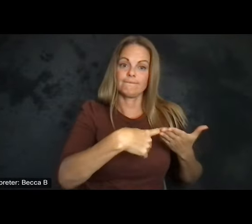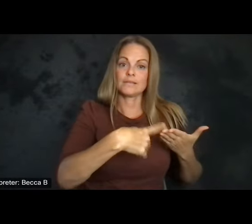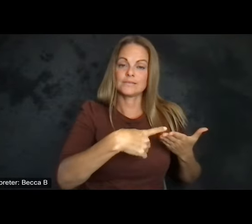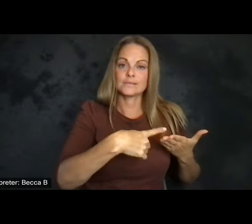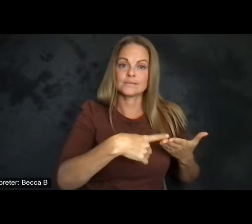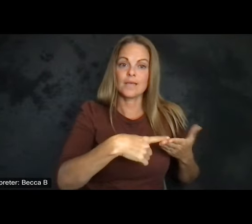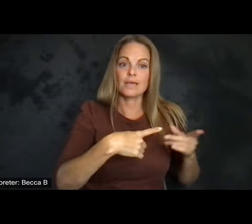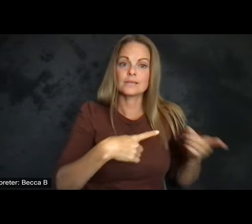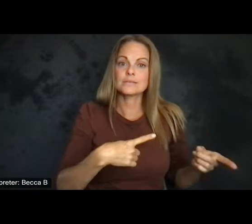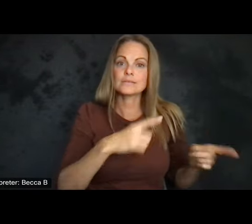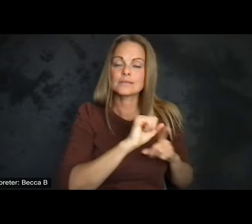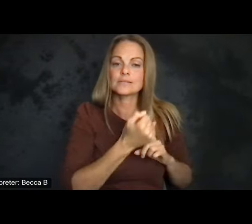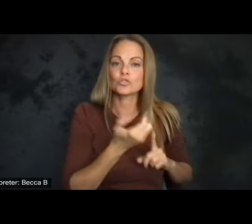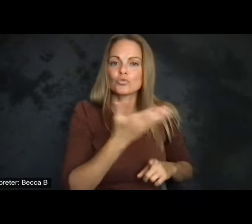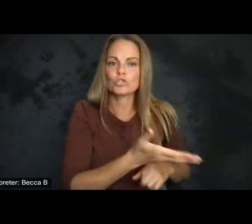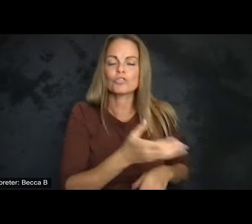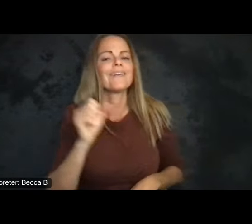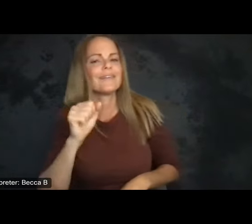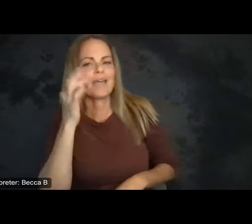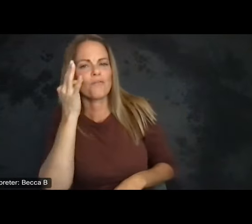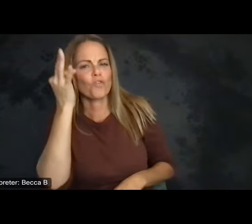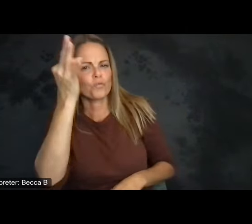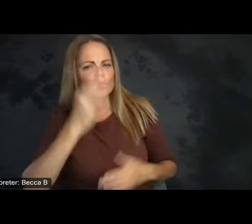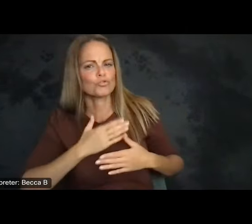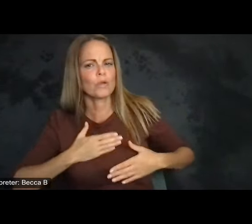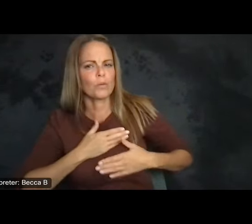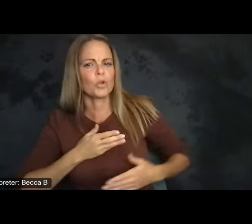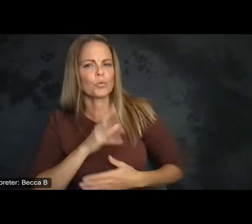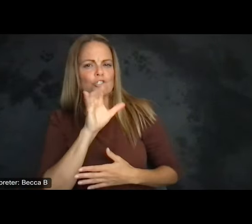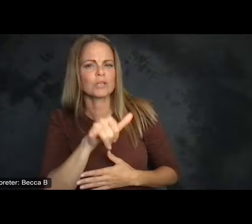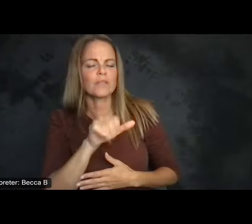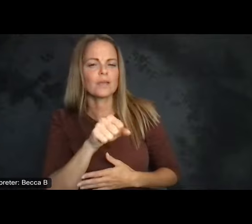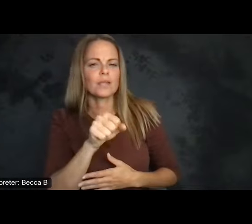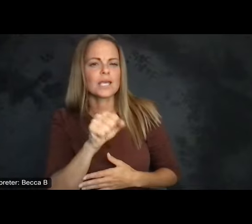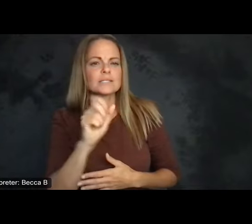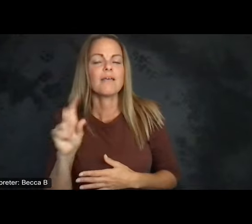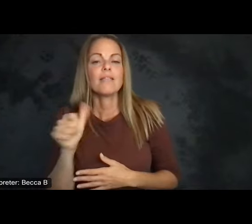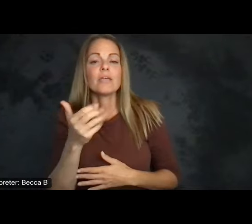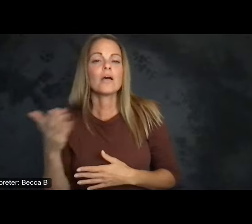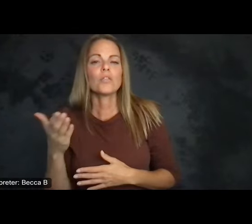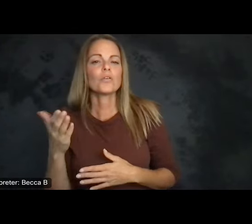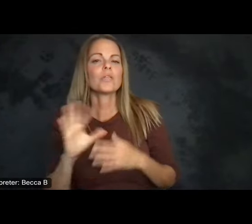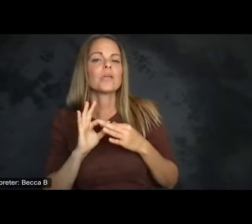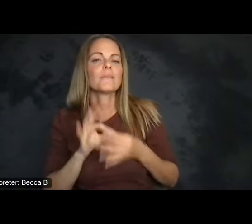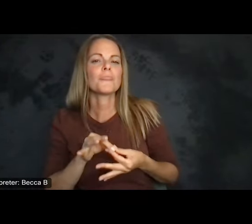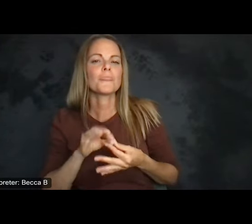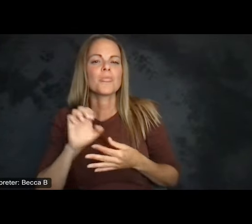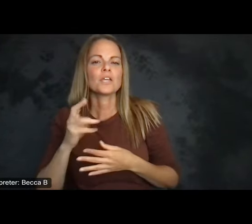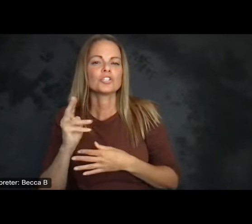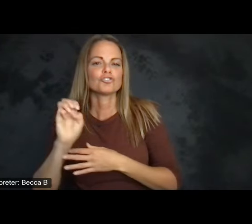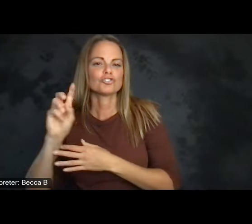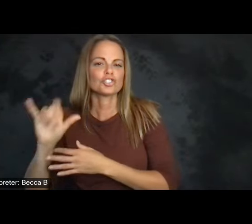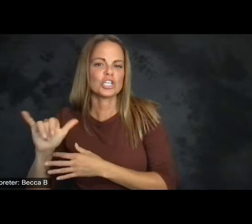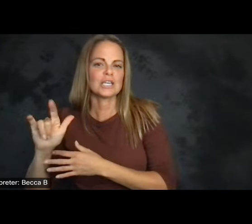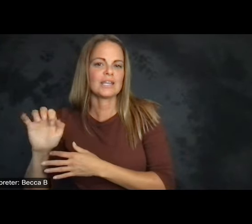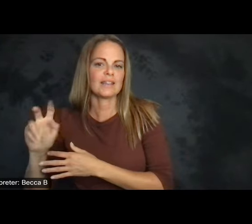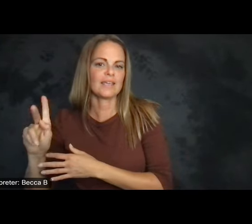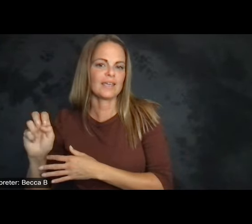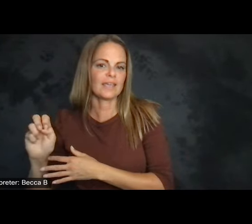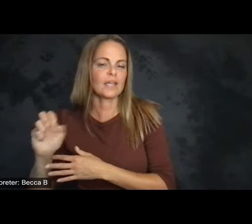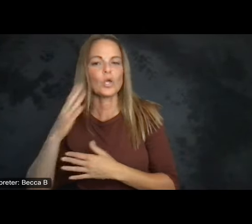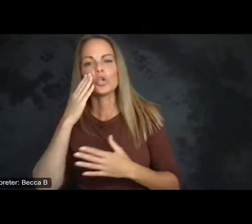the situation down there. Yeah, just for future, I would appreciate it. And the other thing for Cheney Lake, you noted the